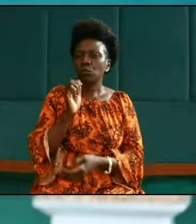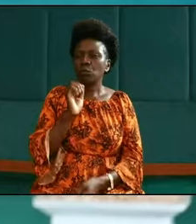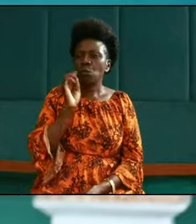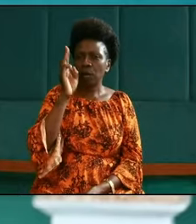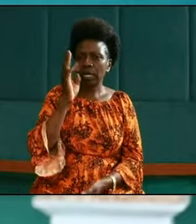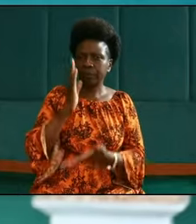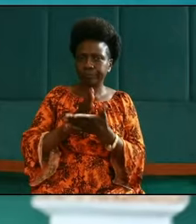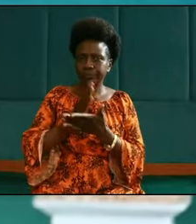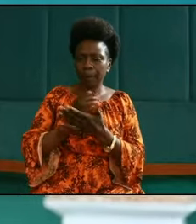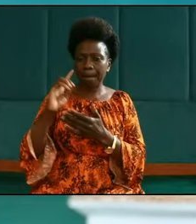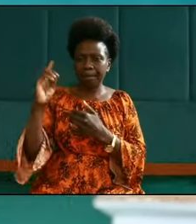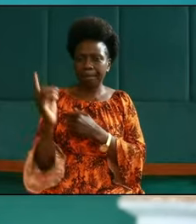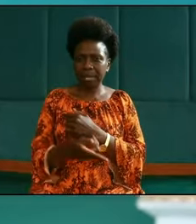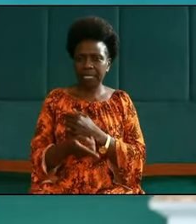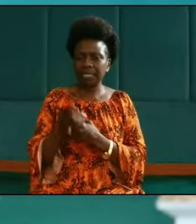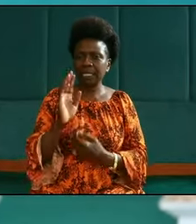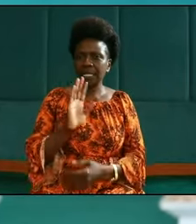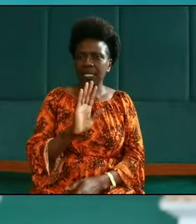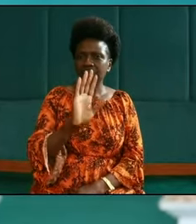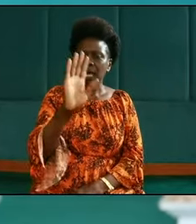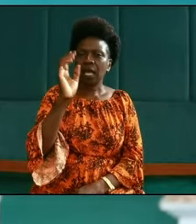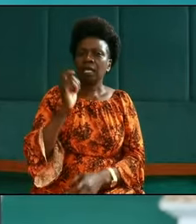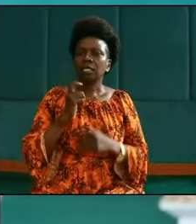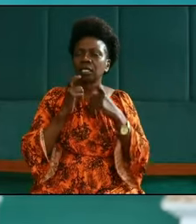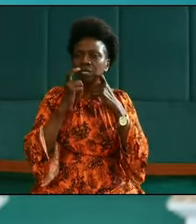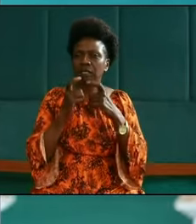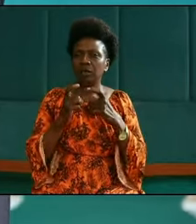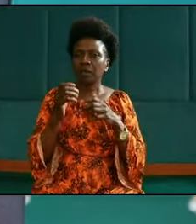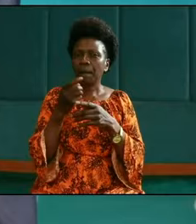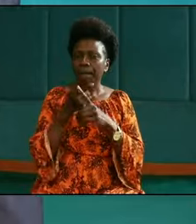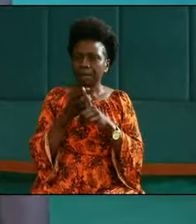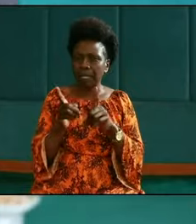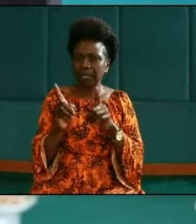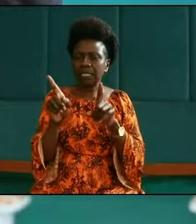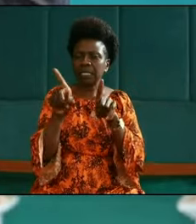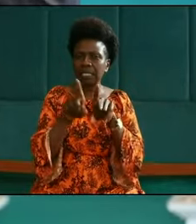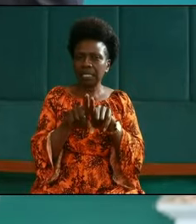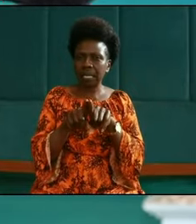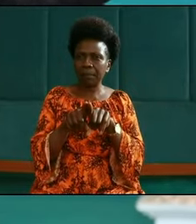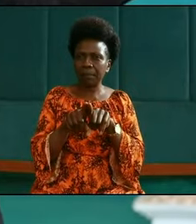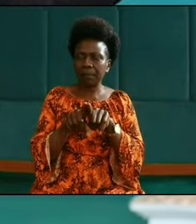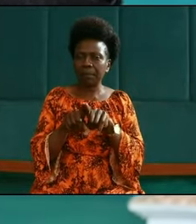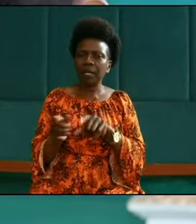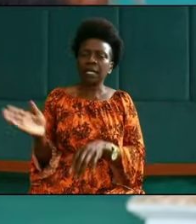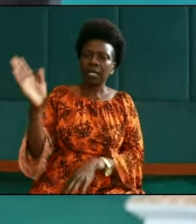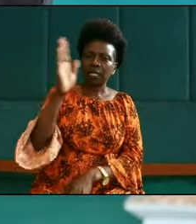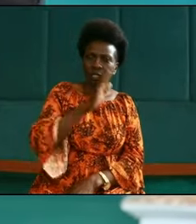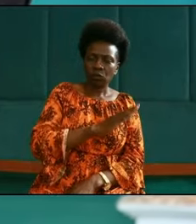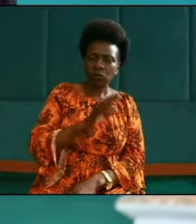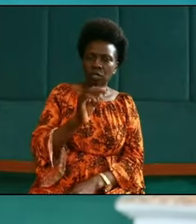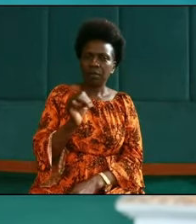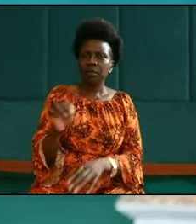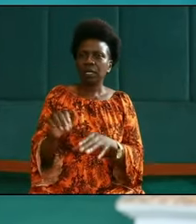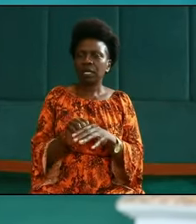surely punish their sin, but he would also restore them if